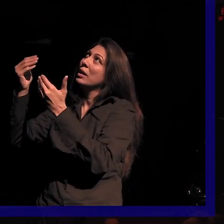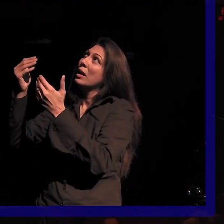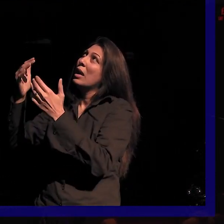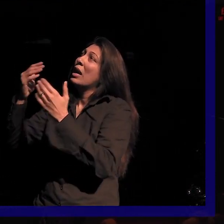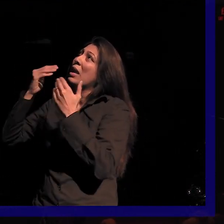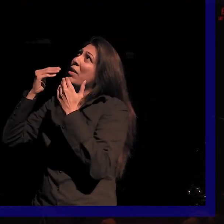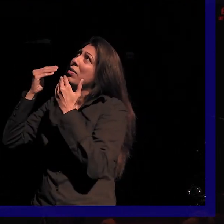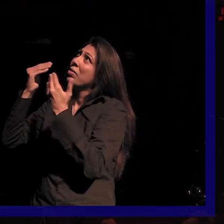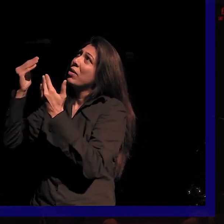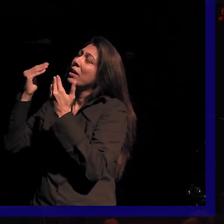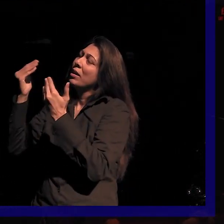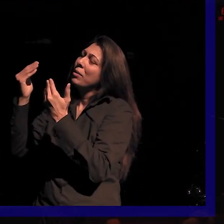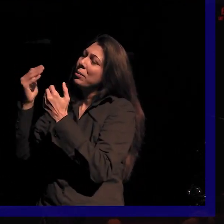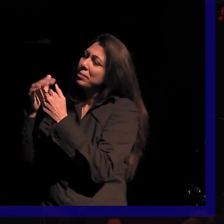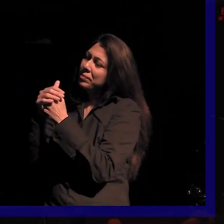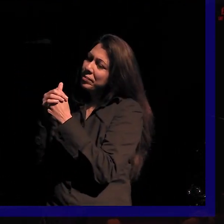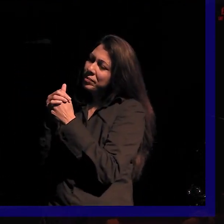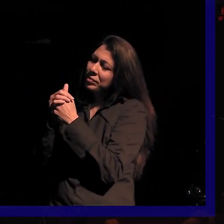Thank you that, Lord, when